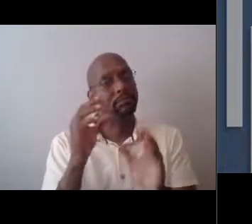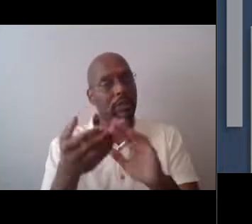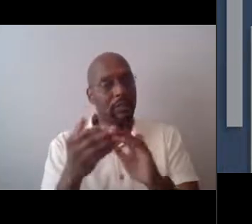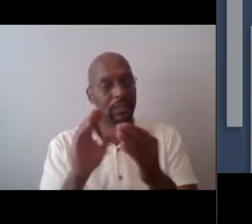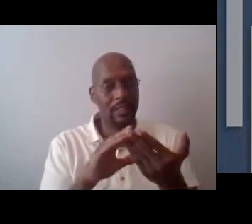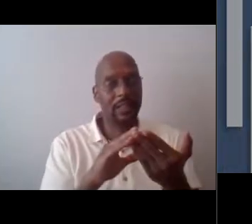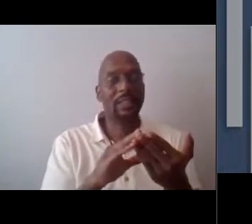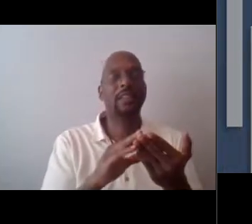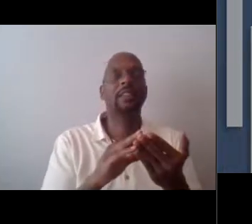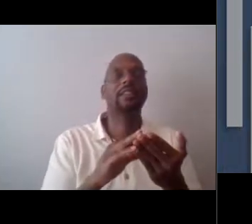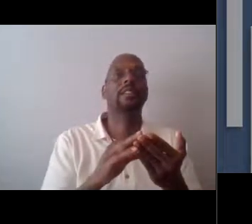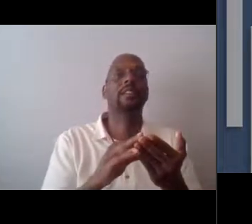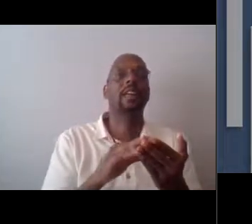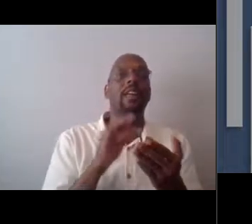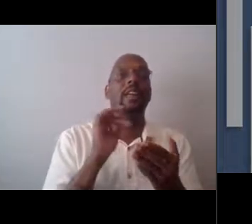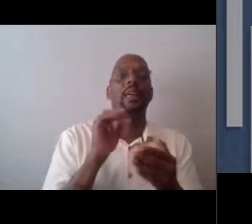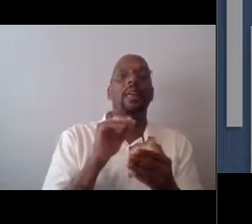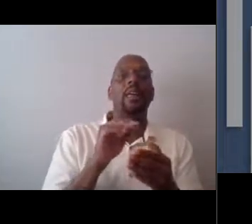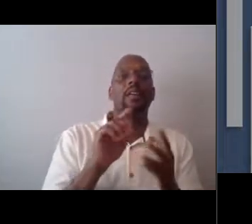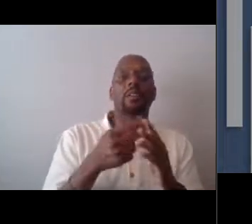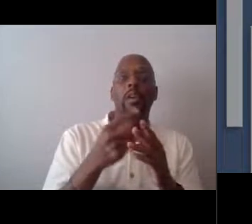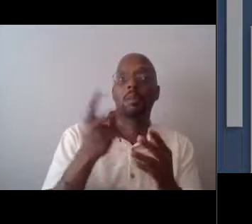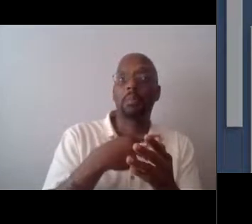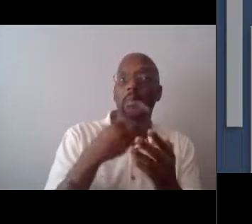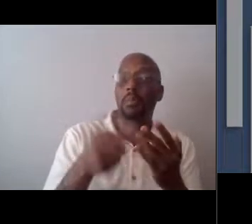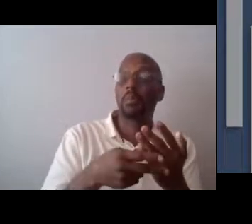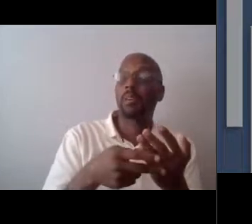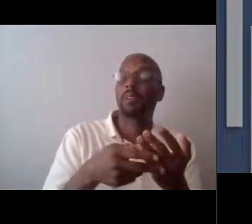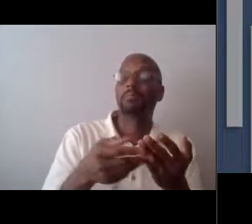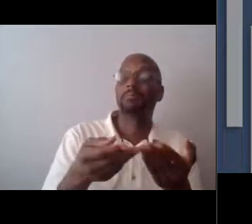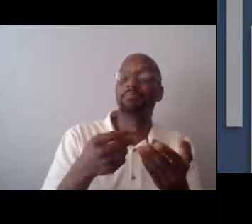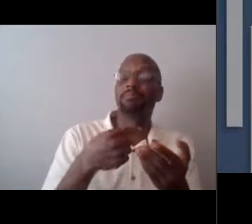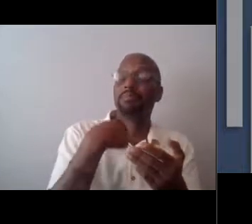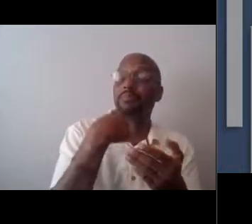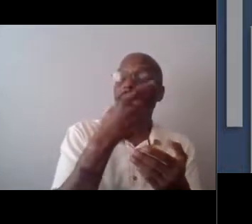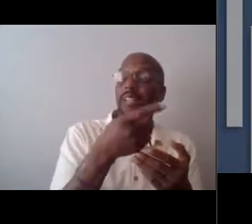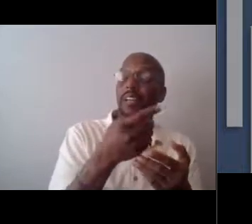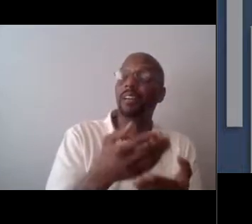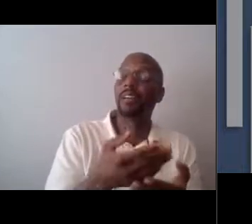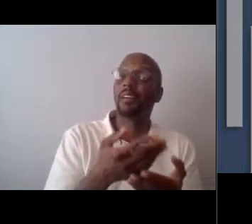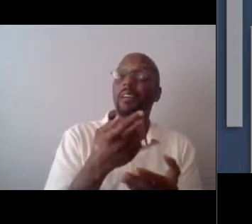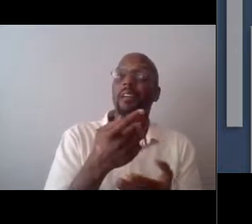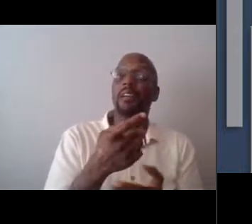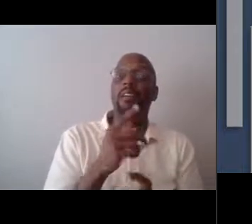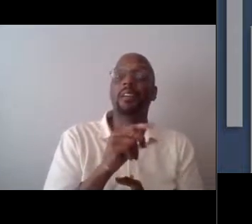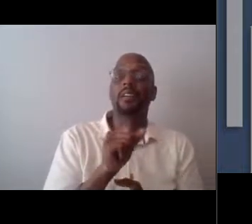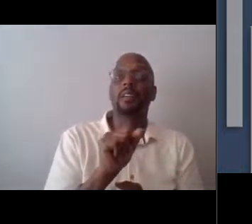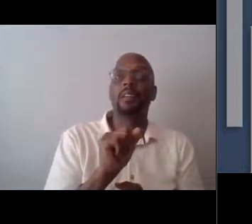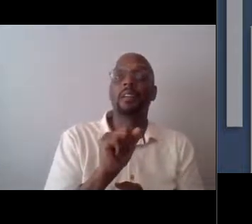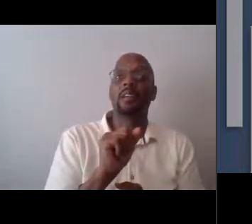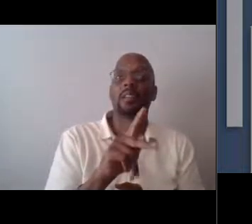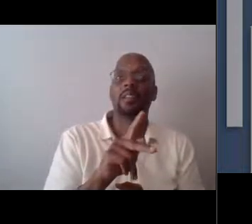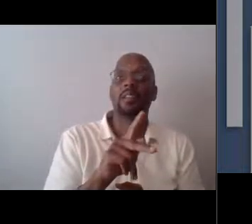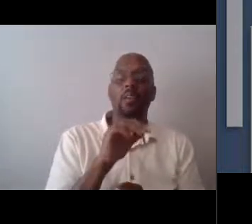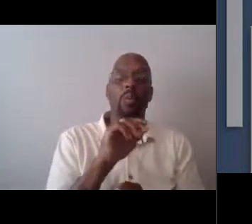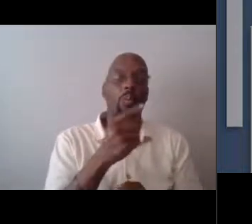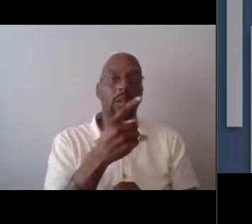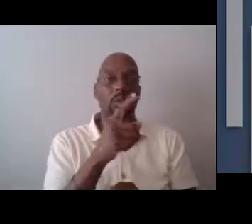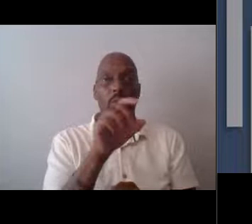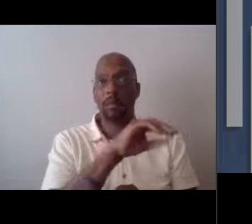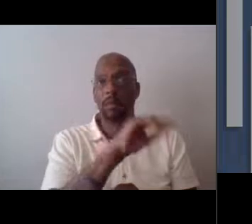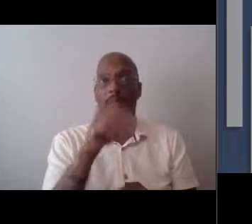program tasks the department with ensuring that 100% of that program is spent in, I